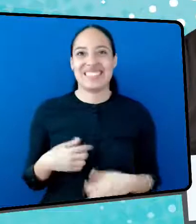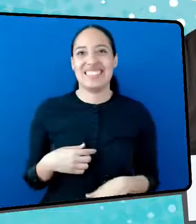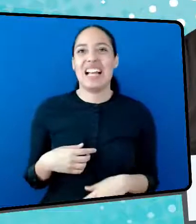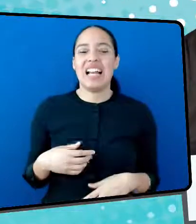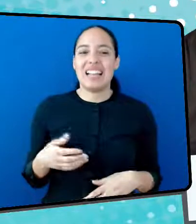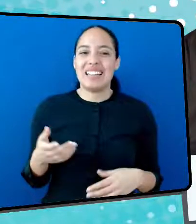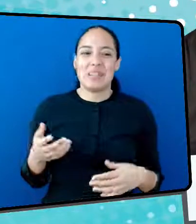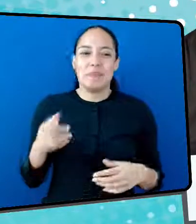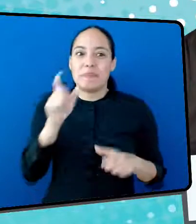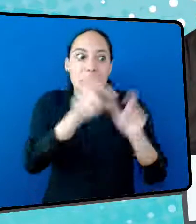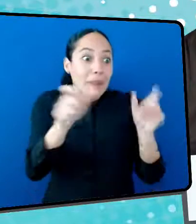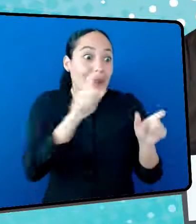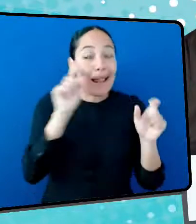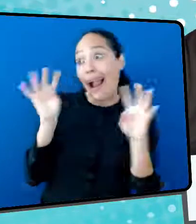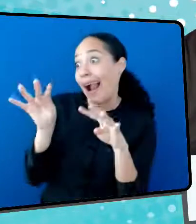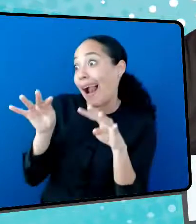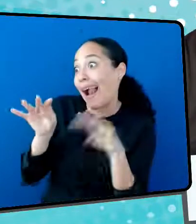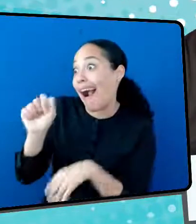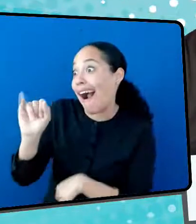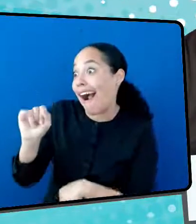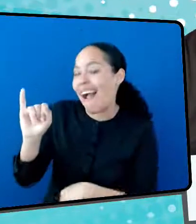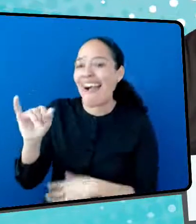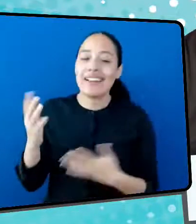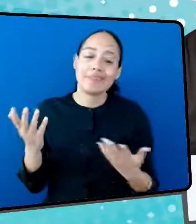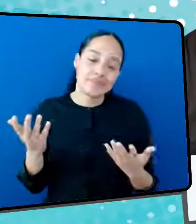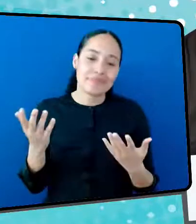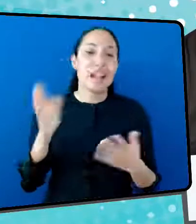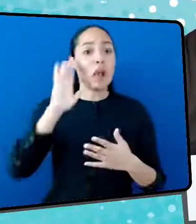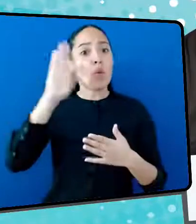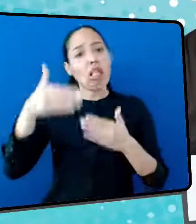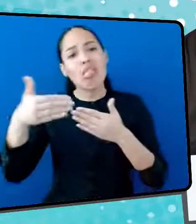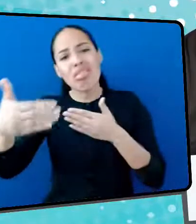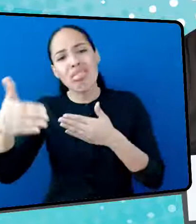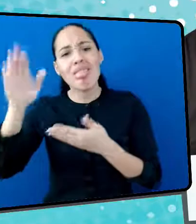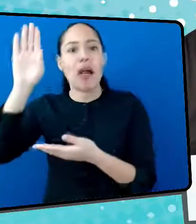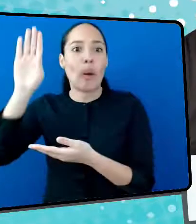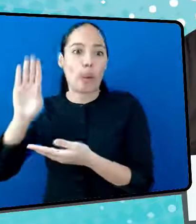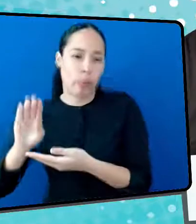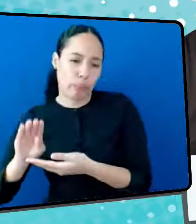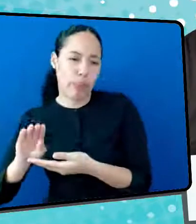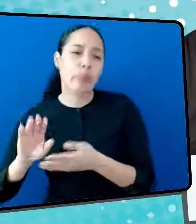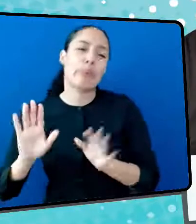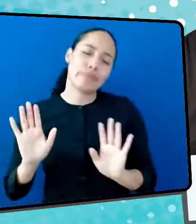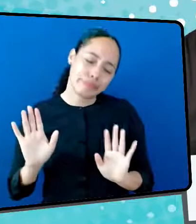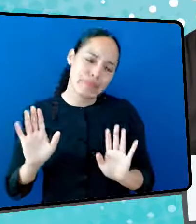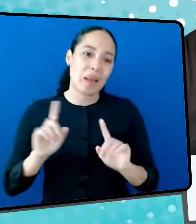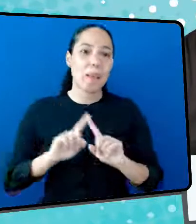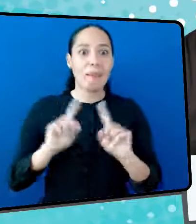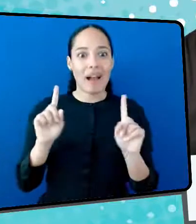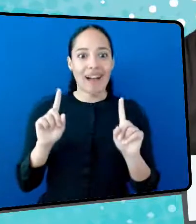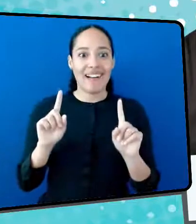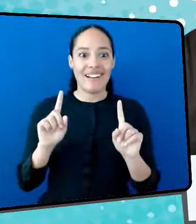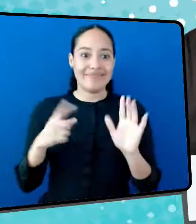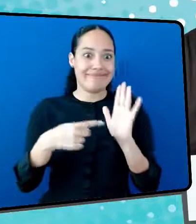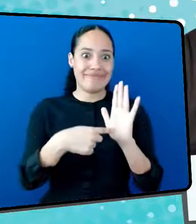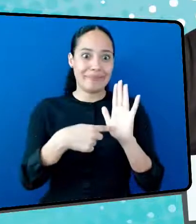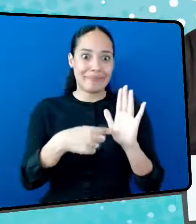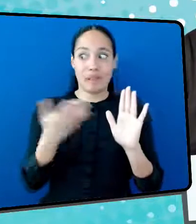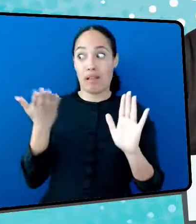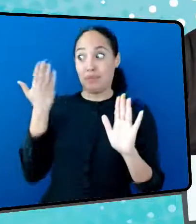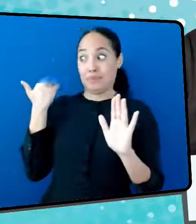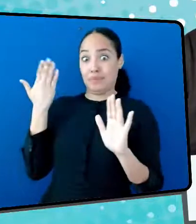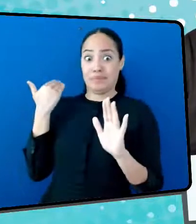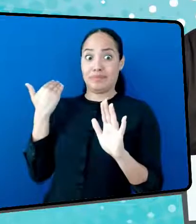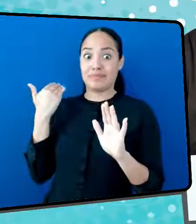were talking about big data a few years ago, right? And all these things evolve, right? It's fundamentally, AI, big data, data